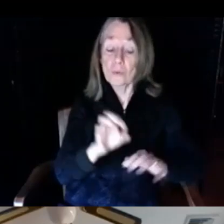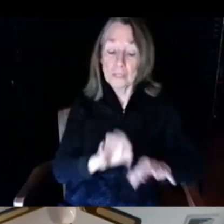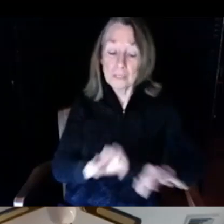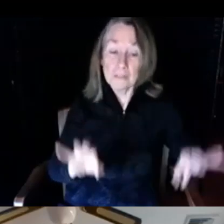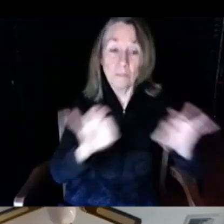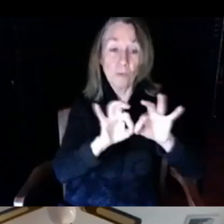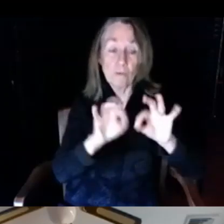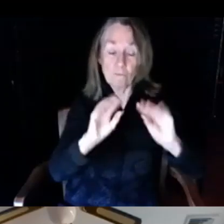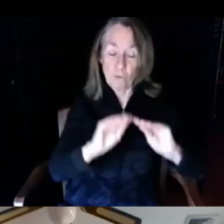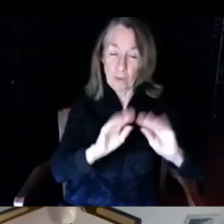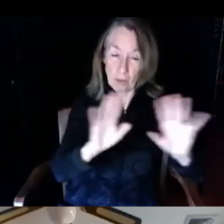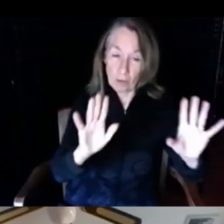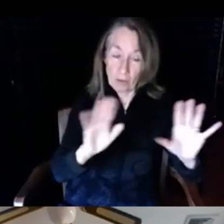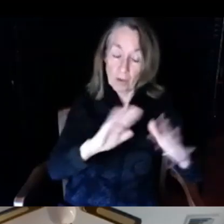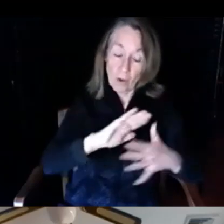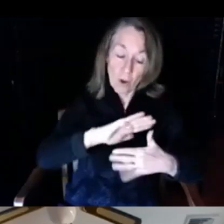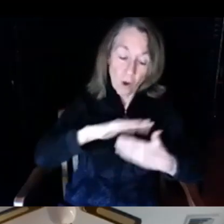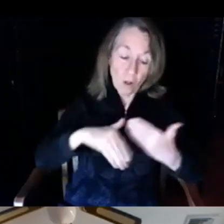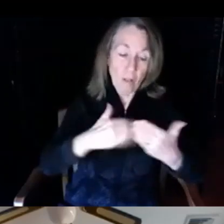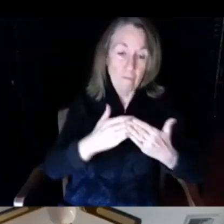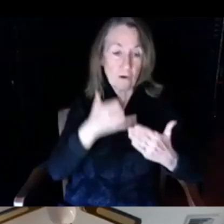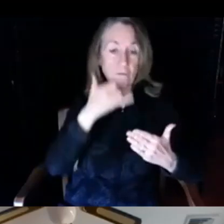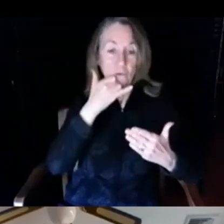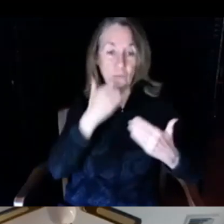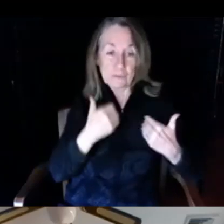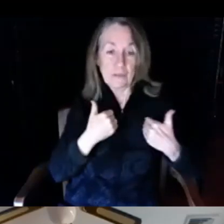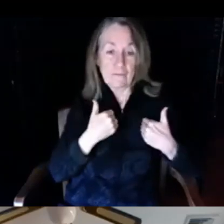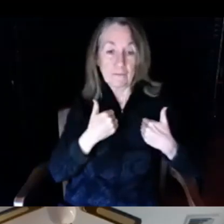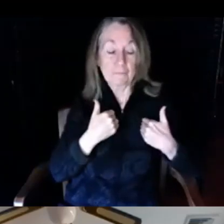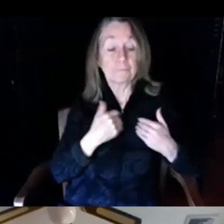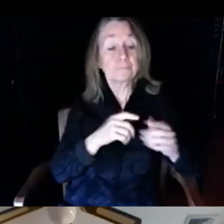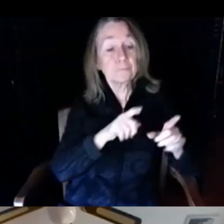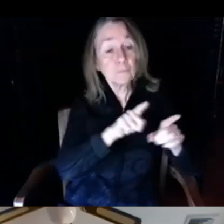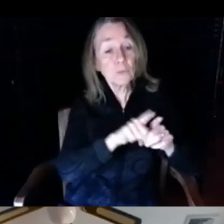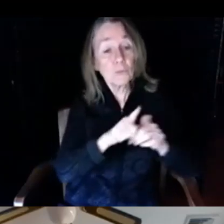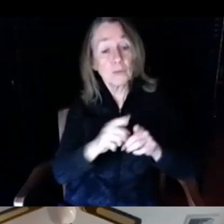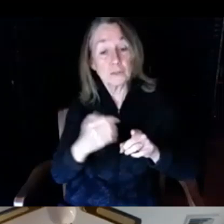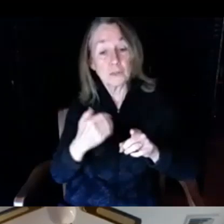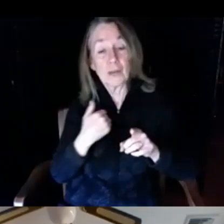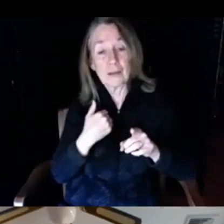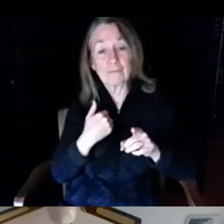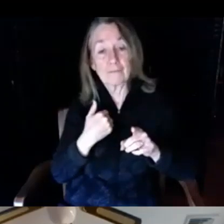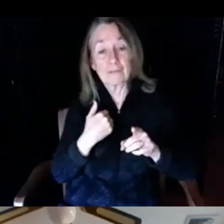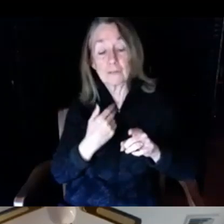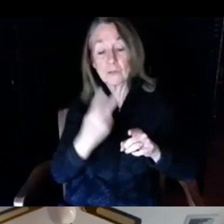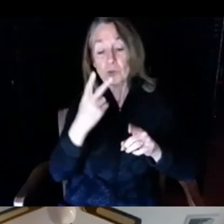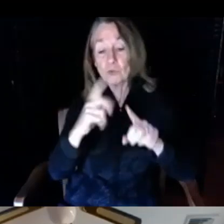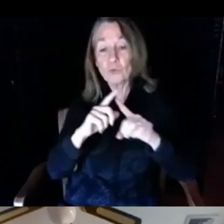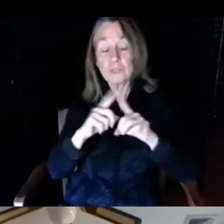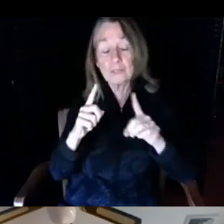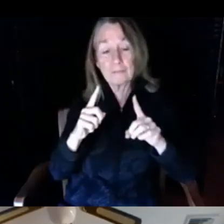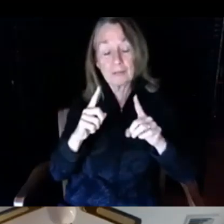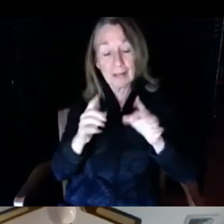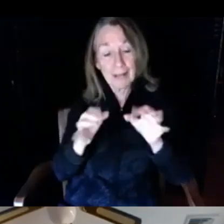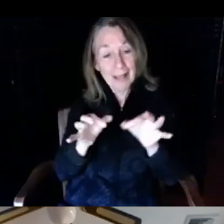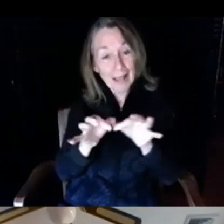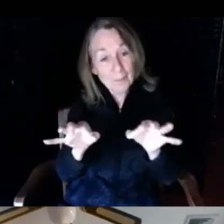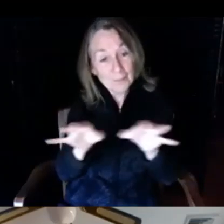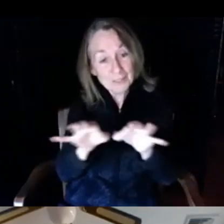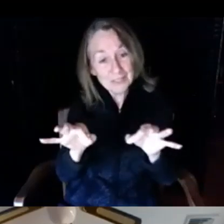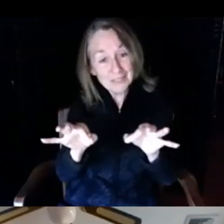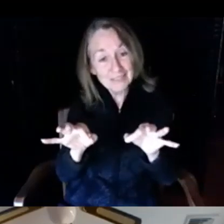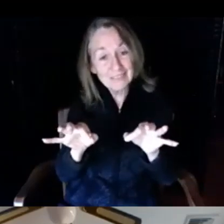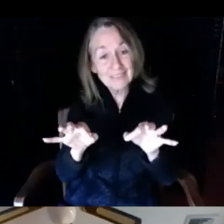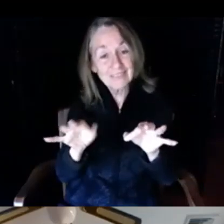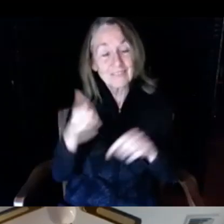So again, all our phones do have that. We also have two different model captioning phones.